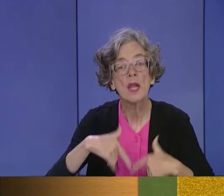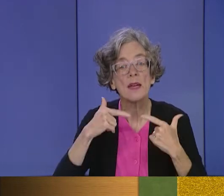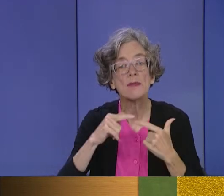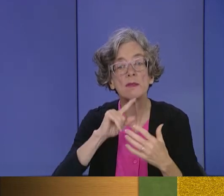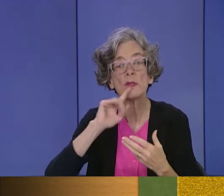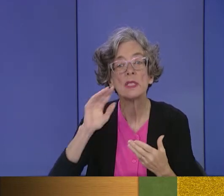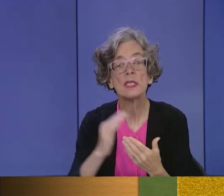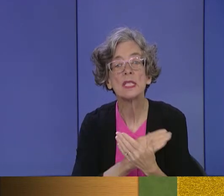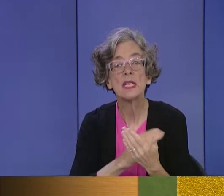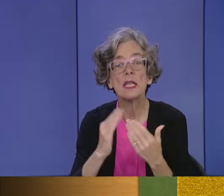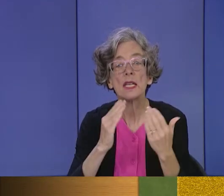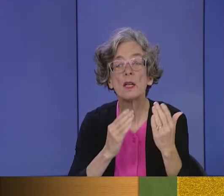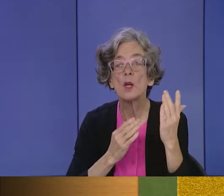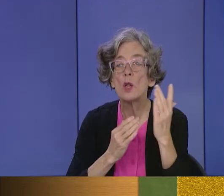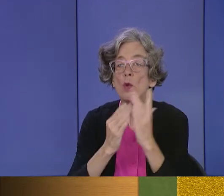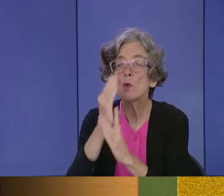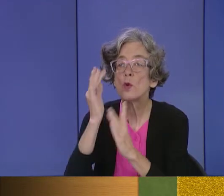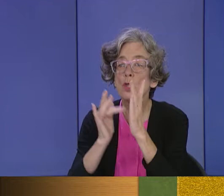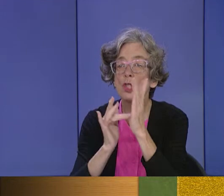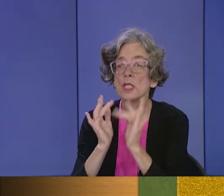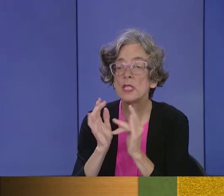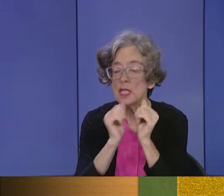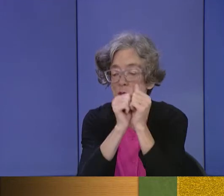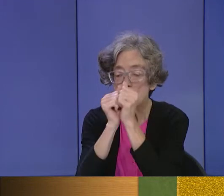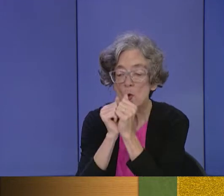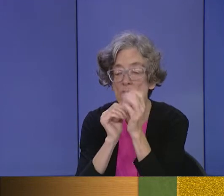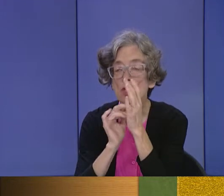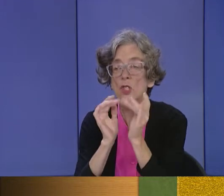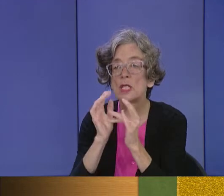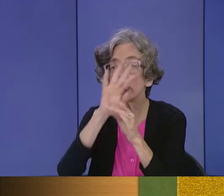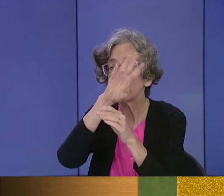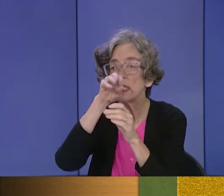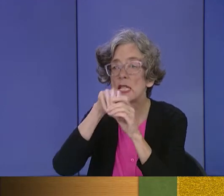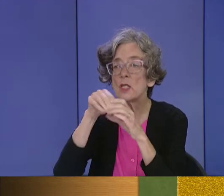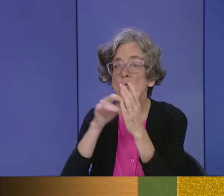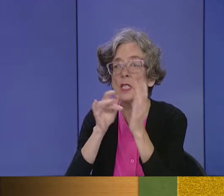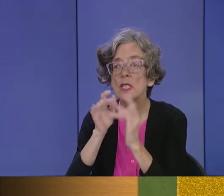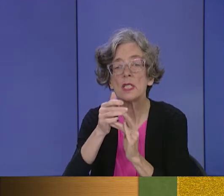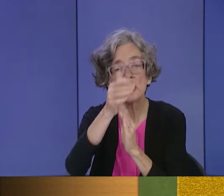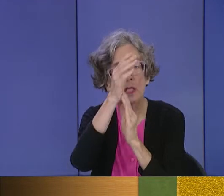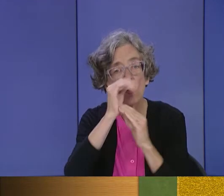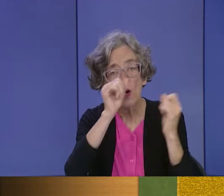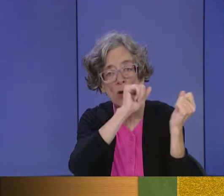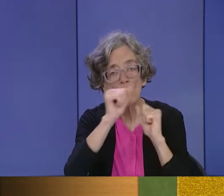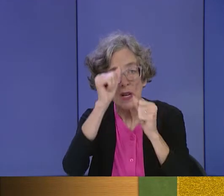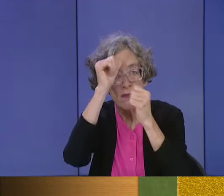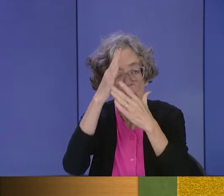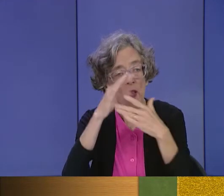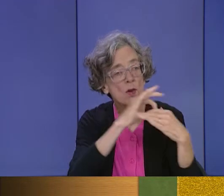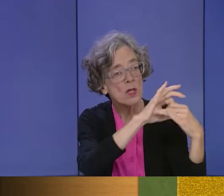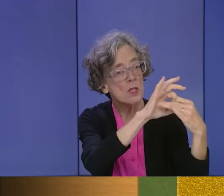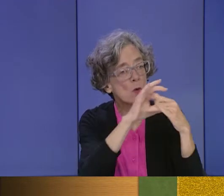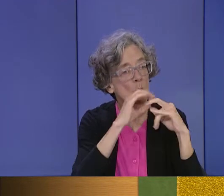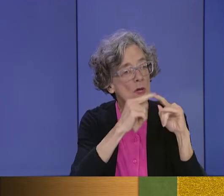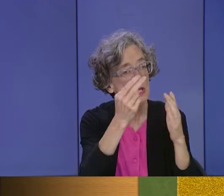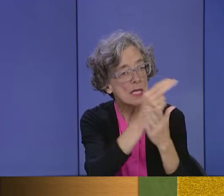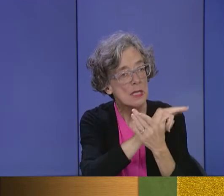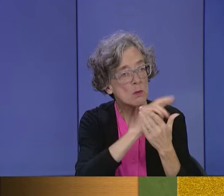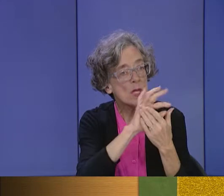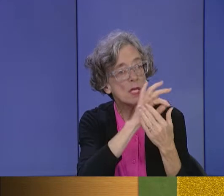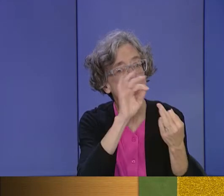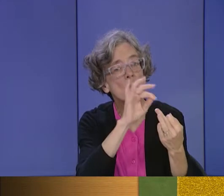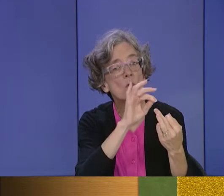Through him and with him and in him, O God, Almighty Father, in the unity of the